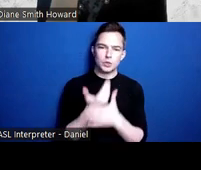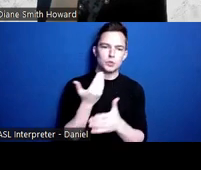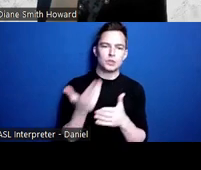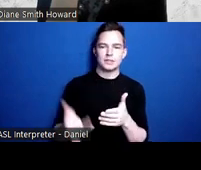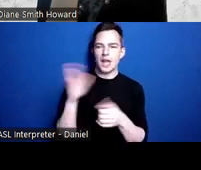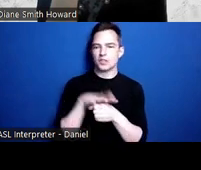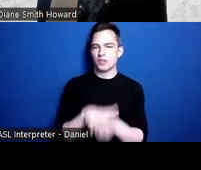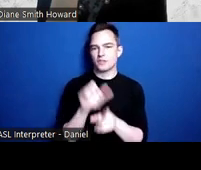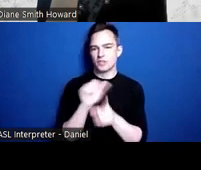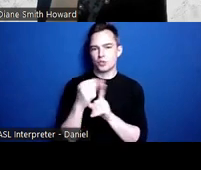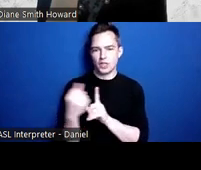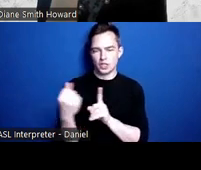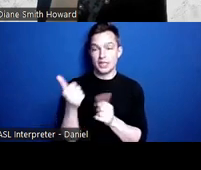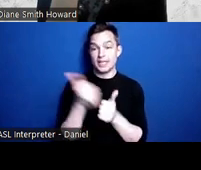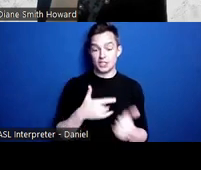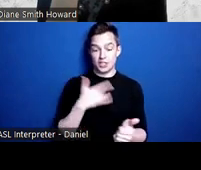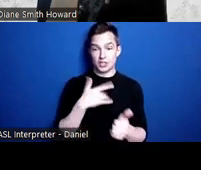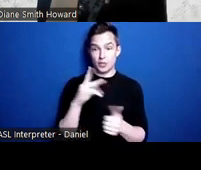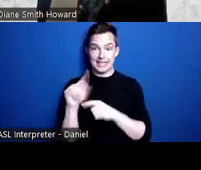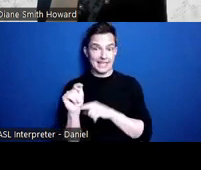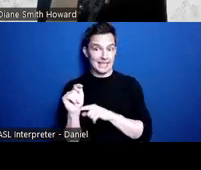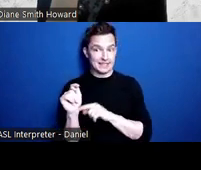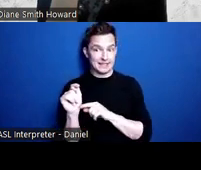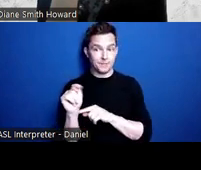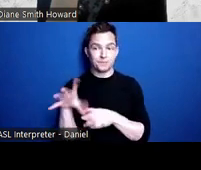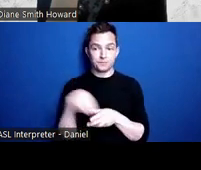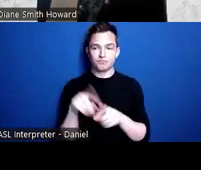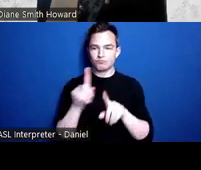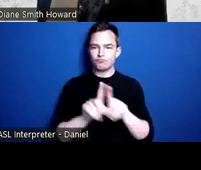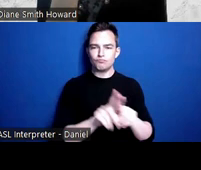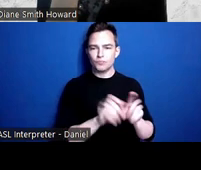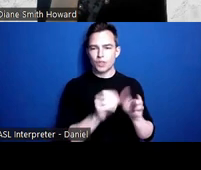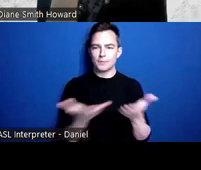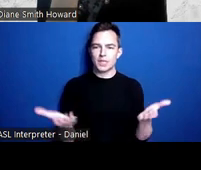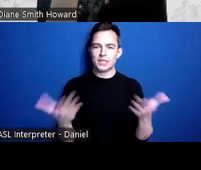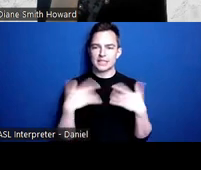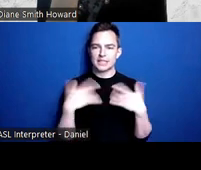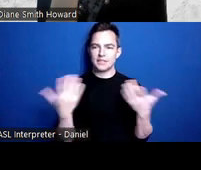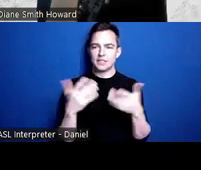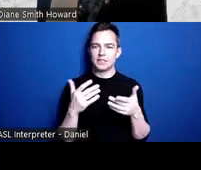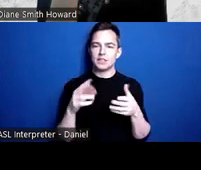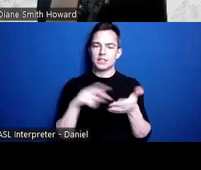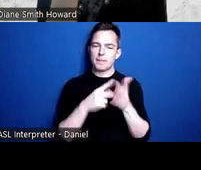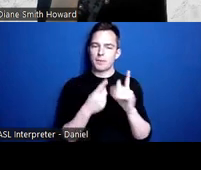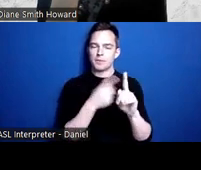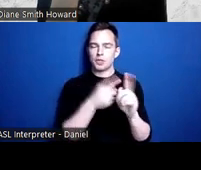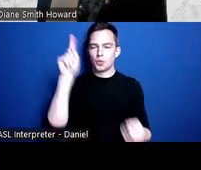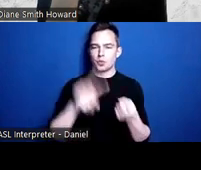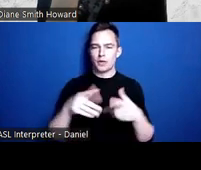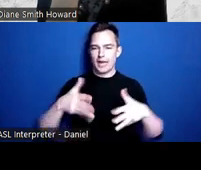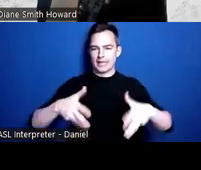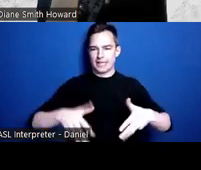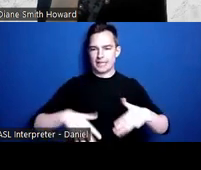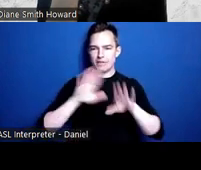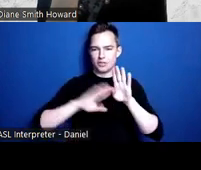situations. Each sensory kit includes various objects and activities intended to reduce anxiety and frustration in